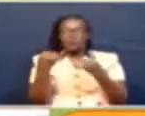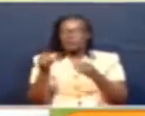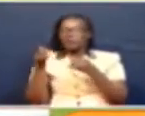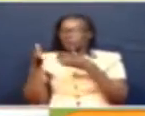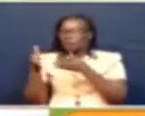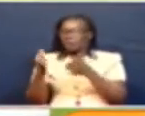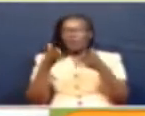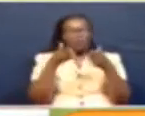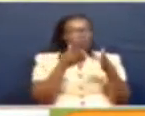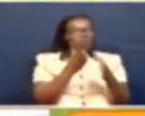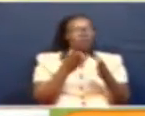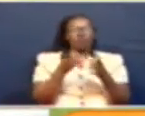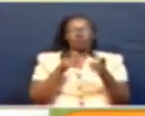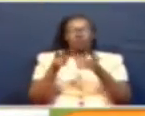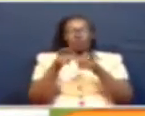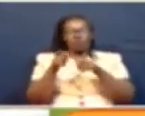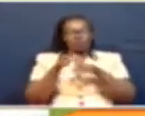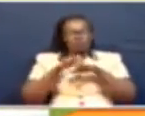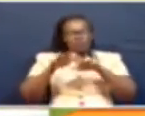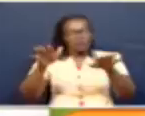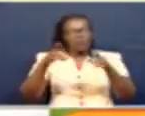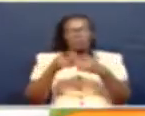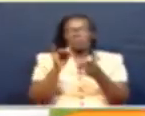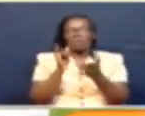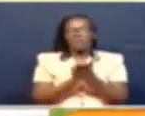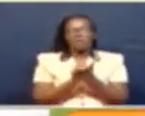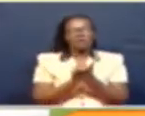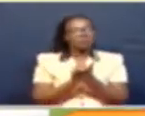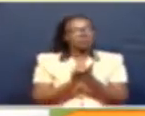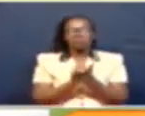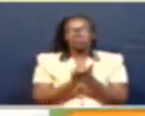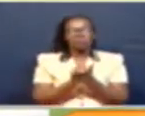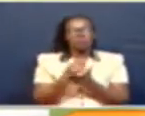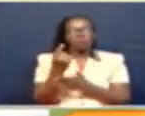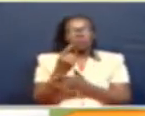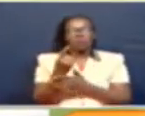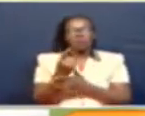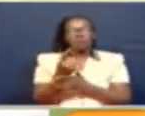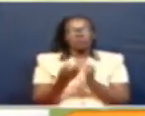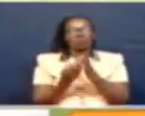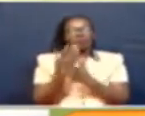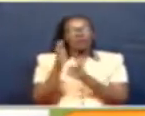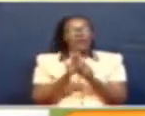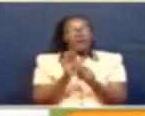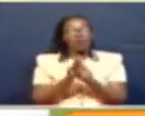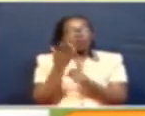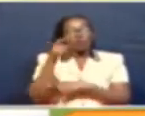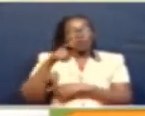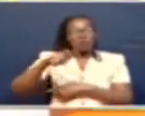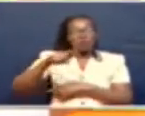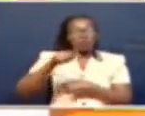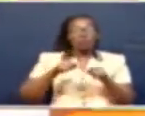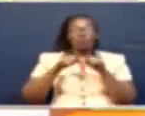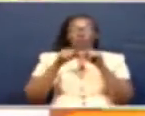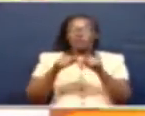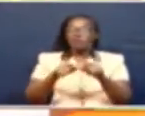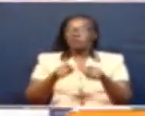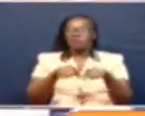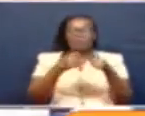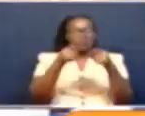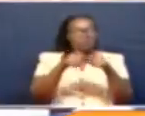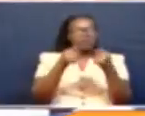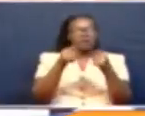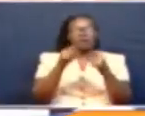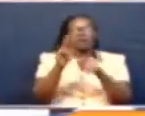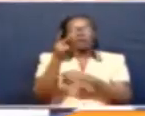to contain its spread. But this has resulted to a note as the worm continues to ravage farms and impoverish Kenyan farmers. It